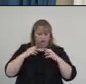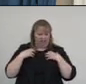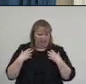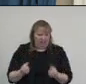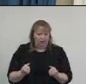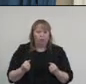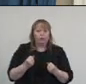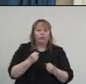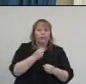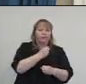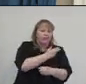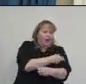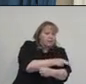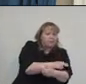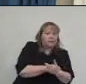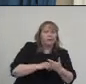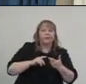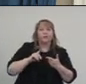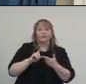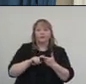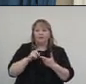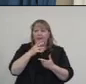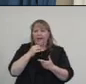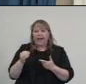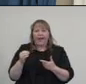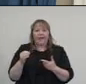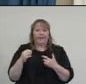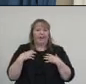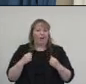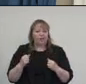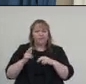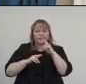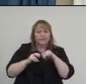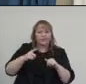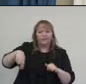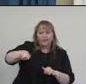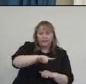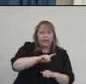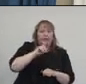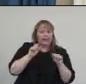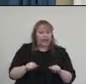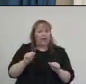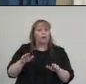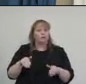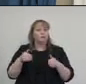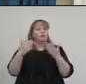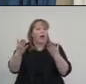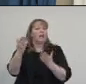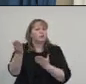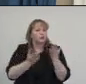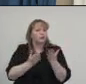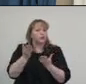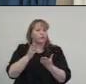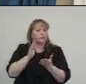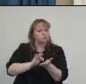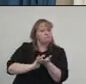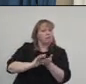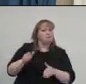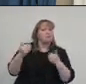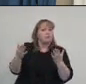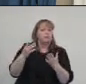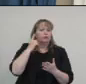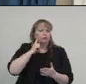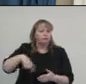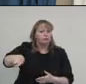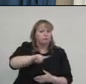new surges in patients, along with non-COVID related services. The hospital system is continuing